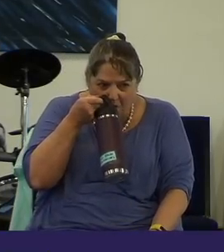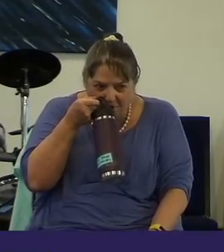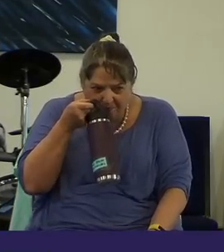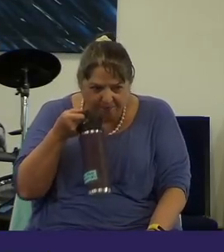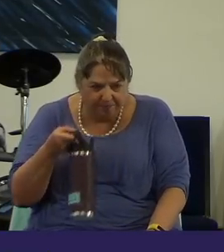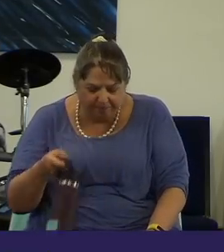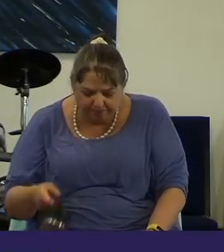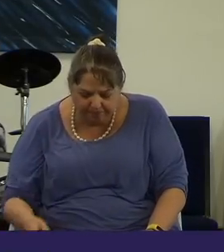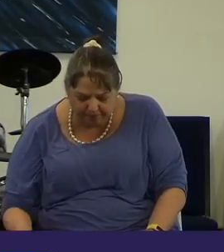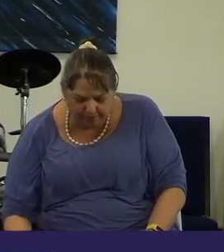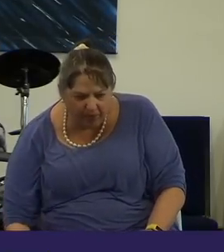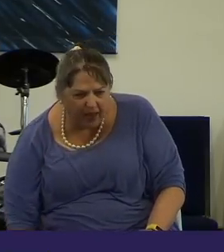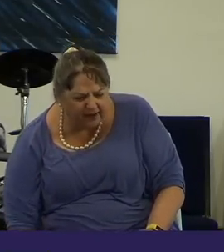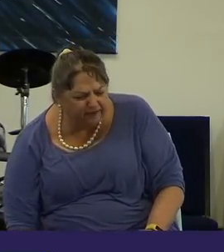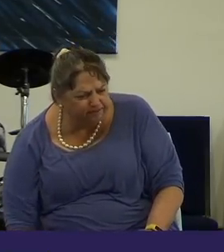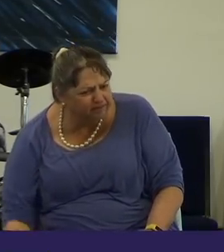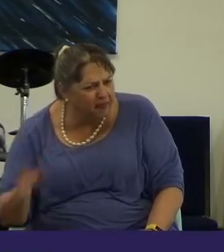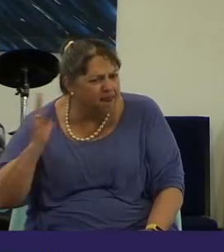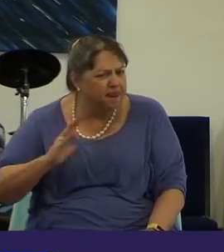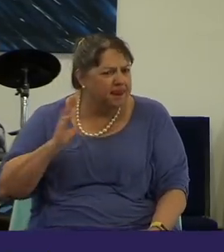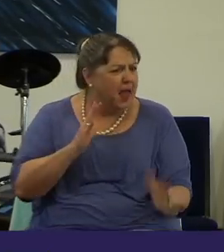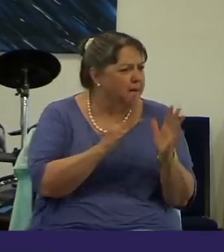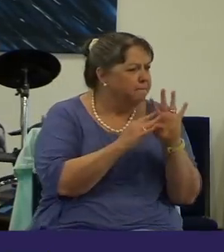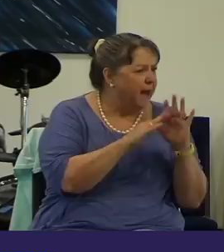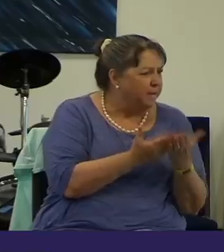So gardens in the Bible